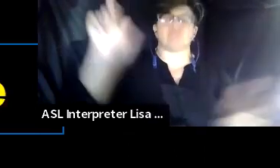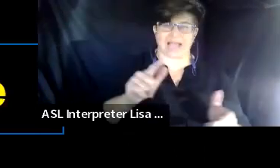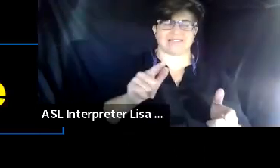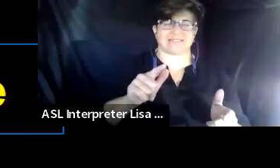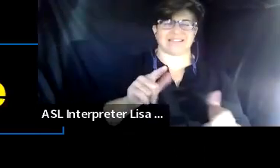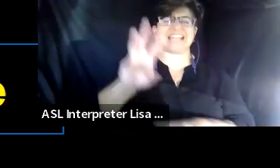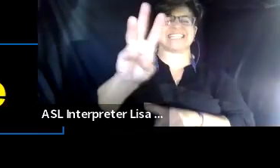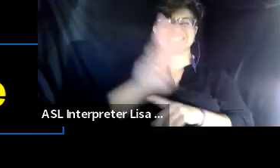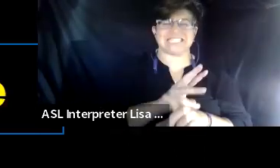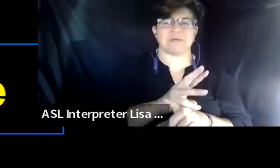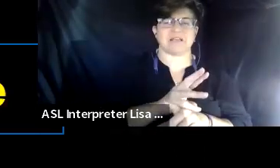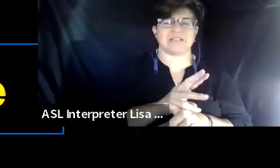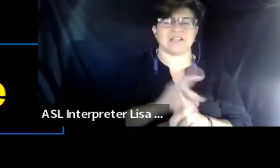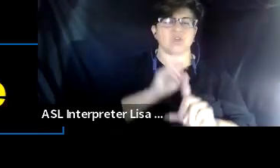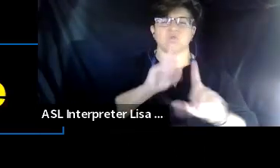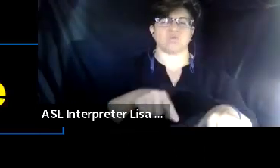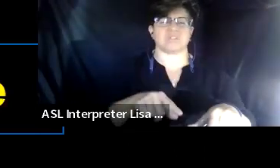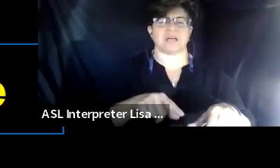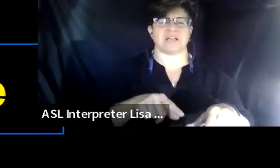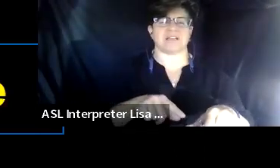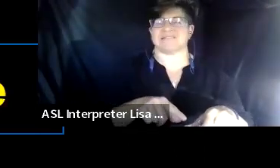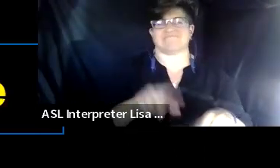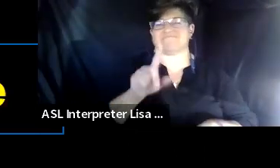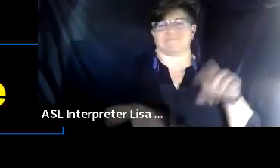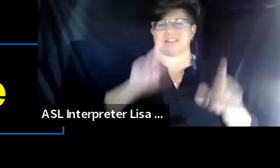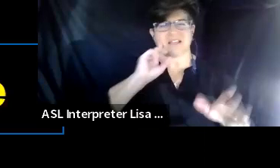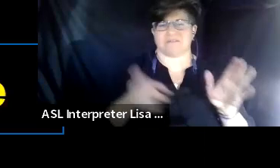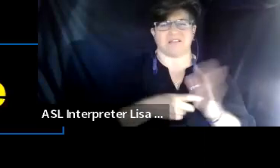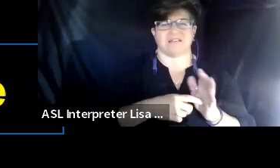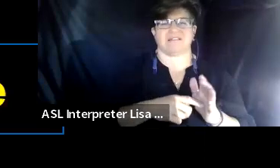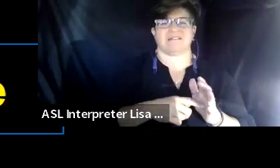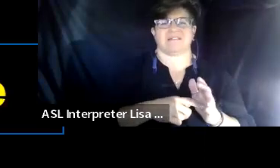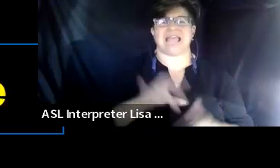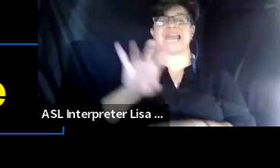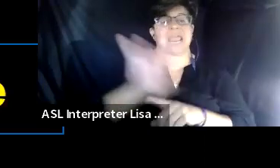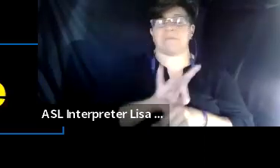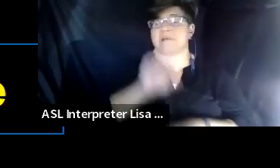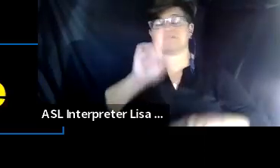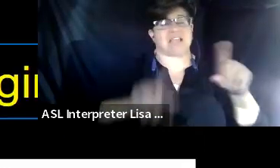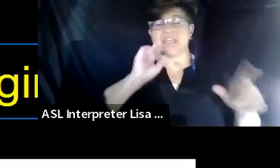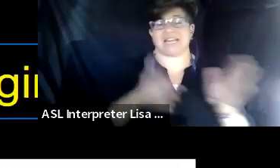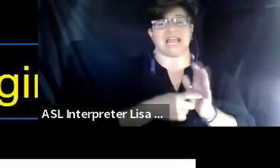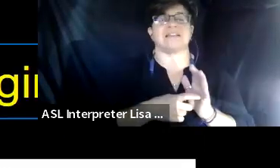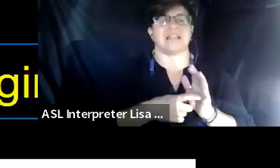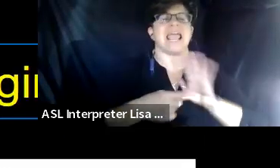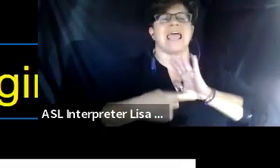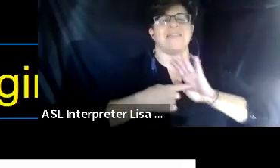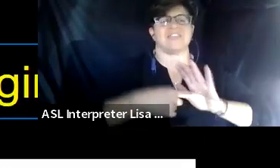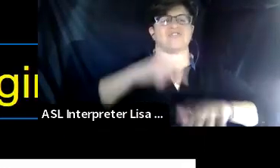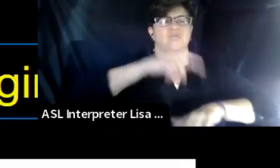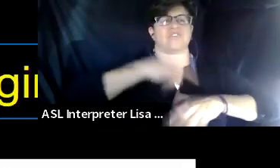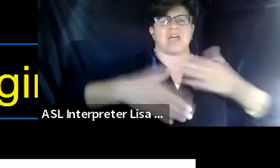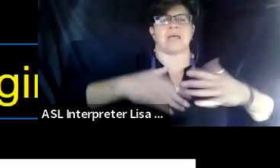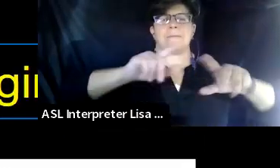the responses are barely detectable, and they become non-detectable at 8 months. This is showing it over time by the different